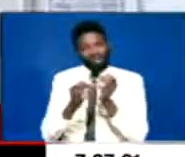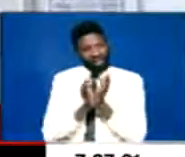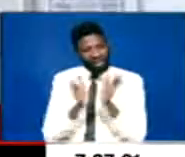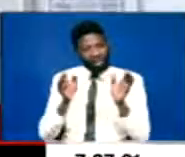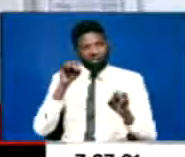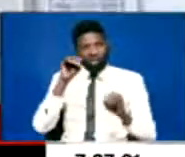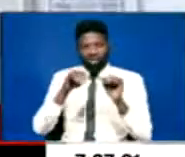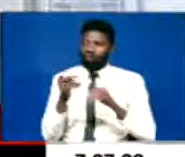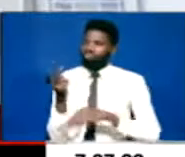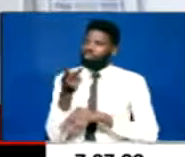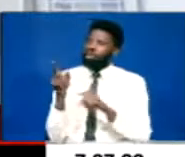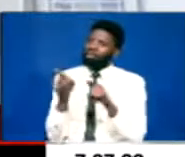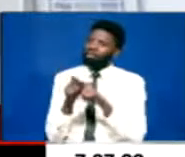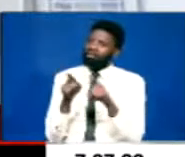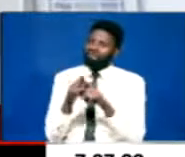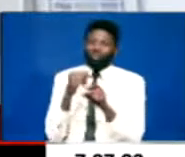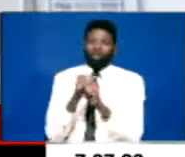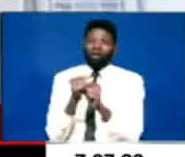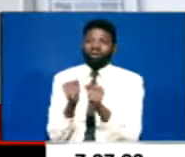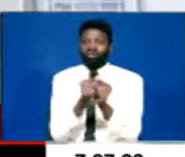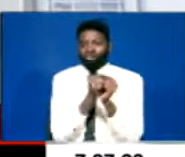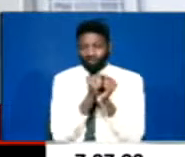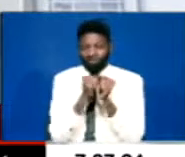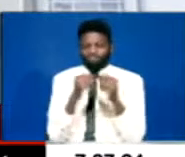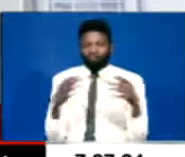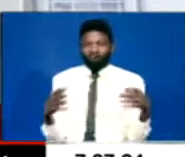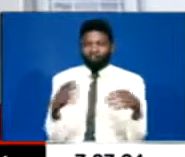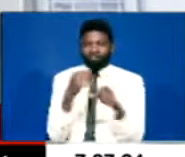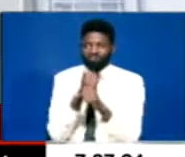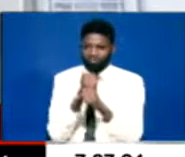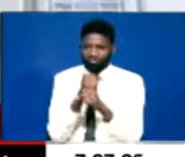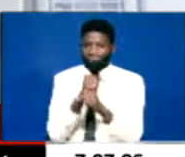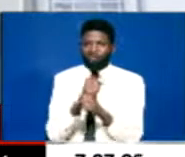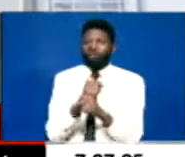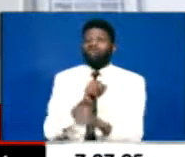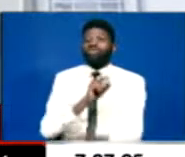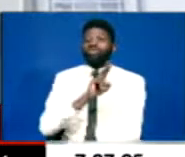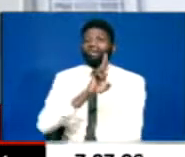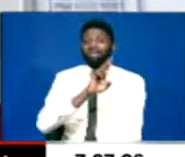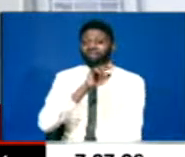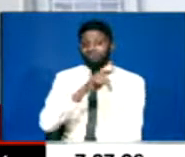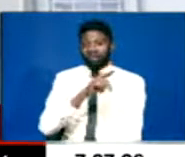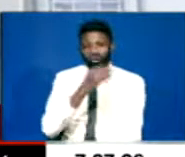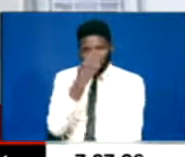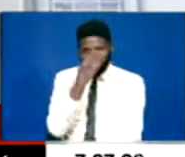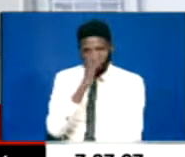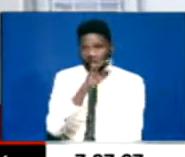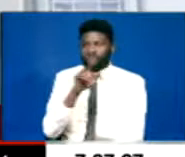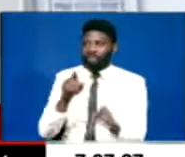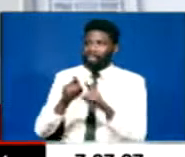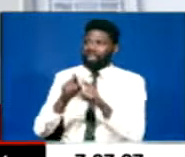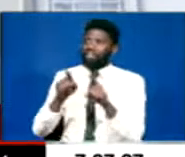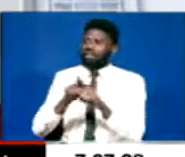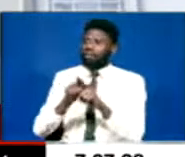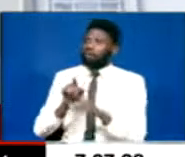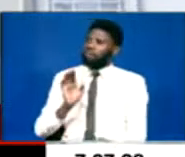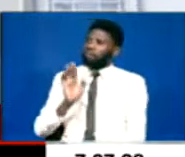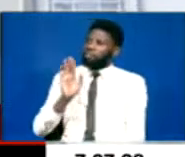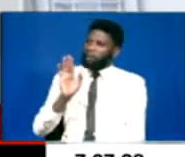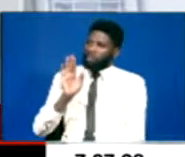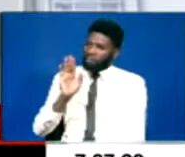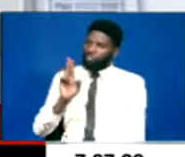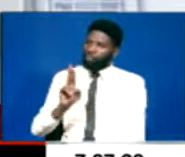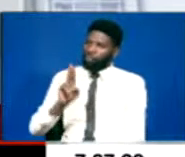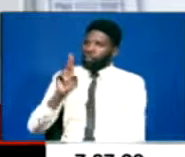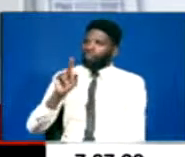duo would merge their parties. Ruto's United Republican Party, URP, and Uhuru's the National Alliance Party to